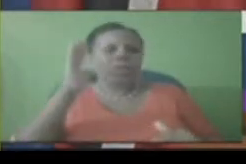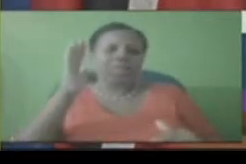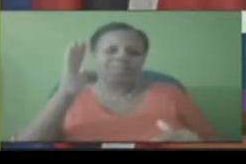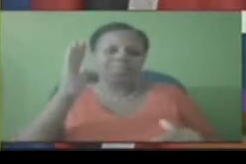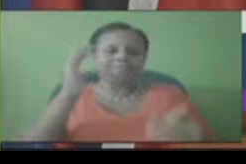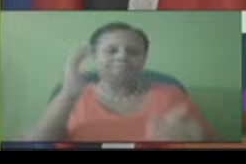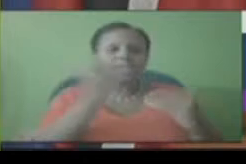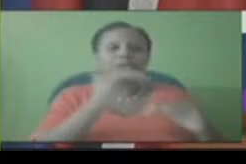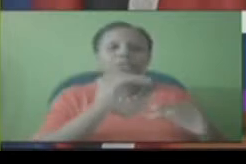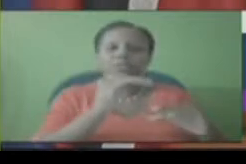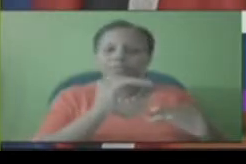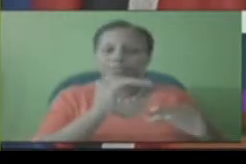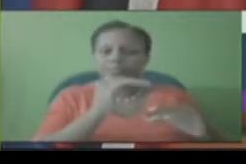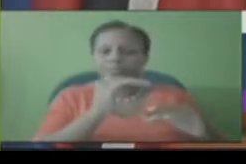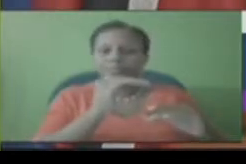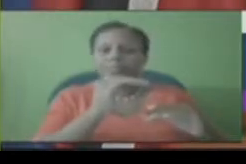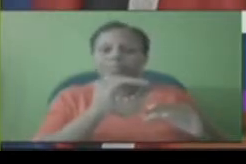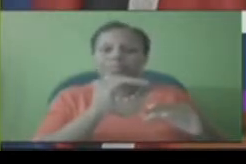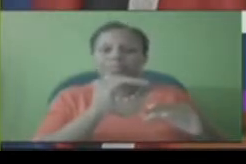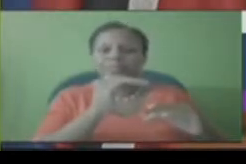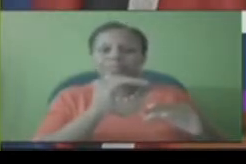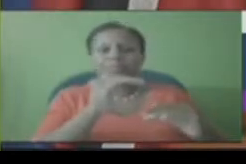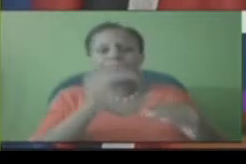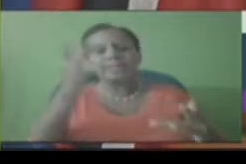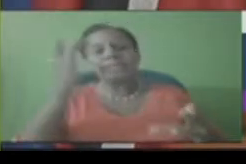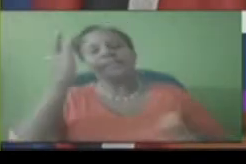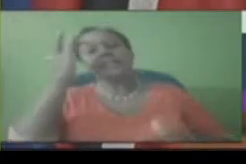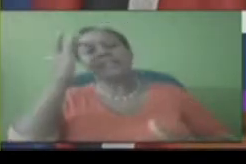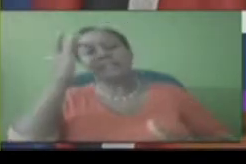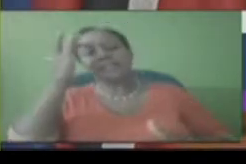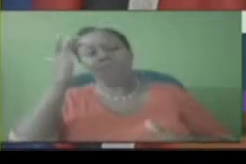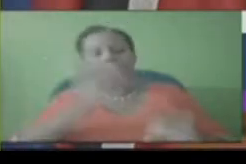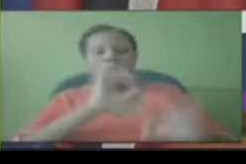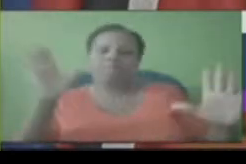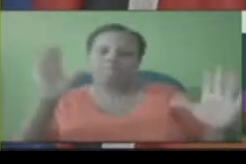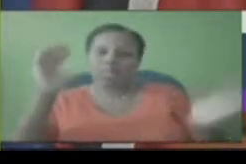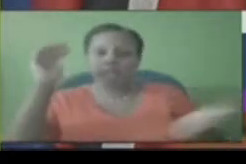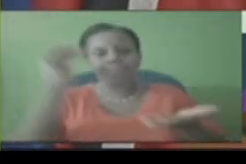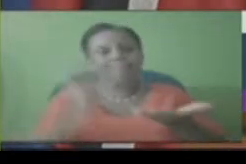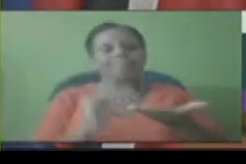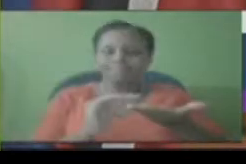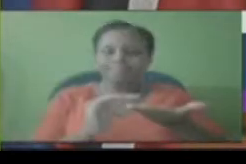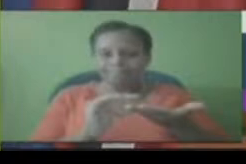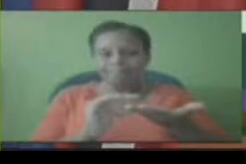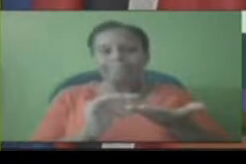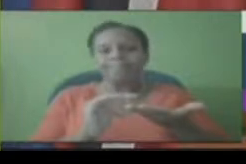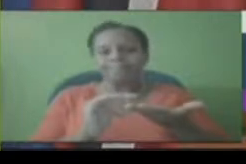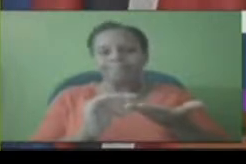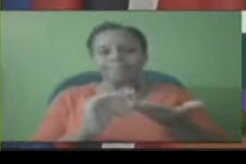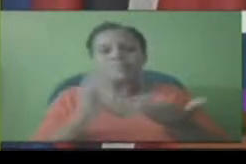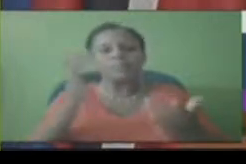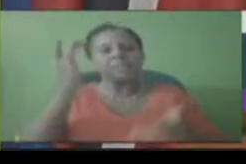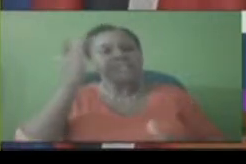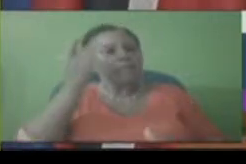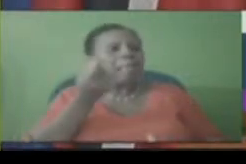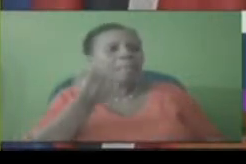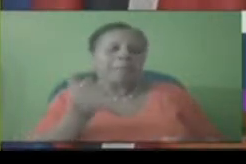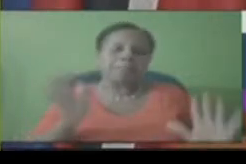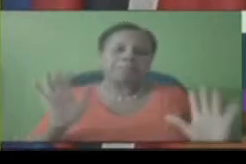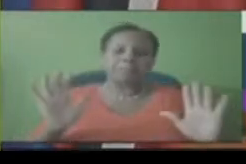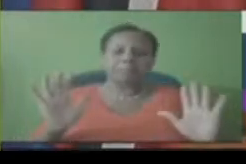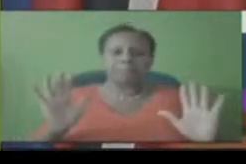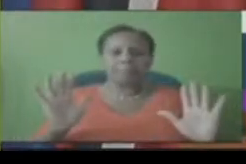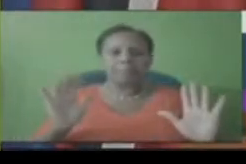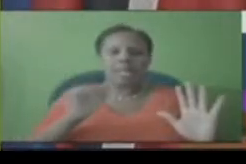will get. So it will reduce the possibility of you getting into the hospital.